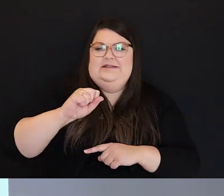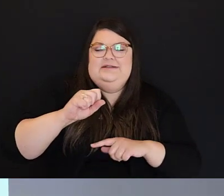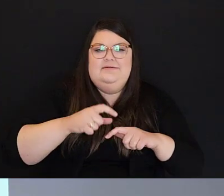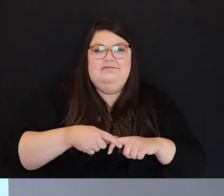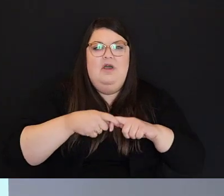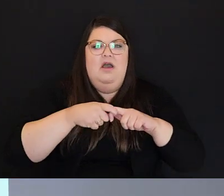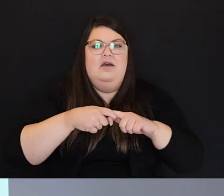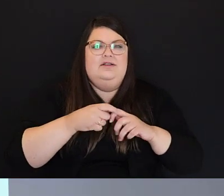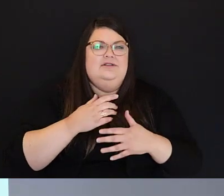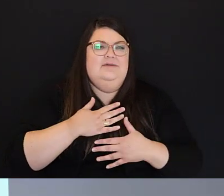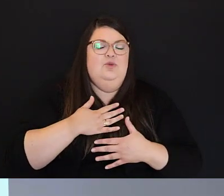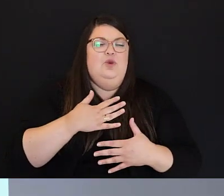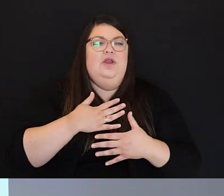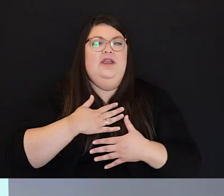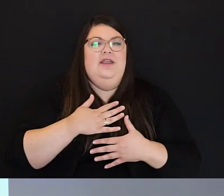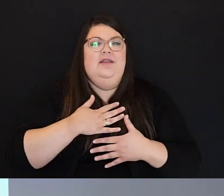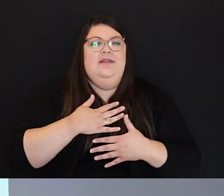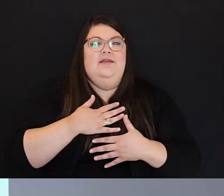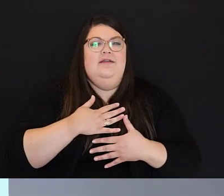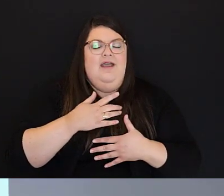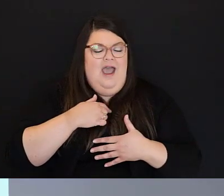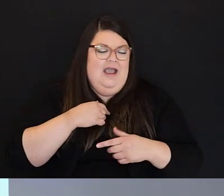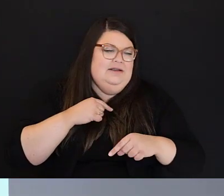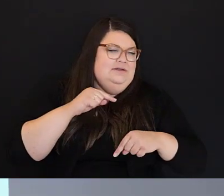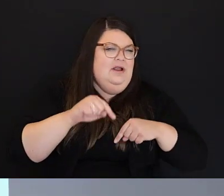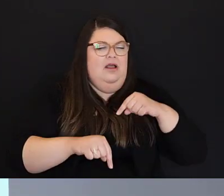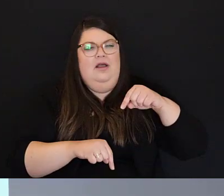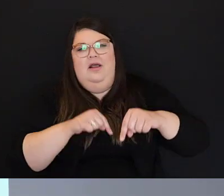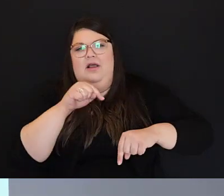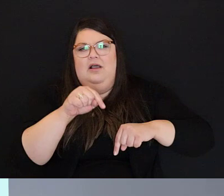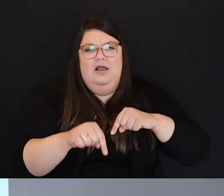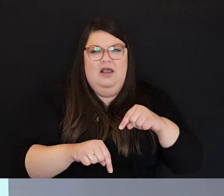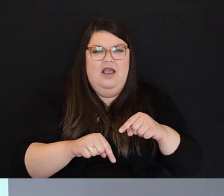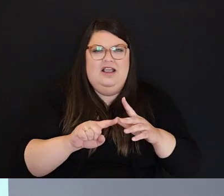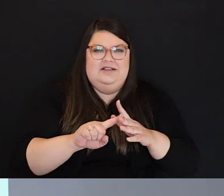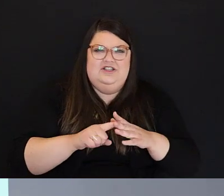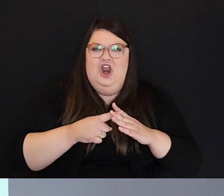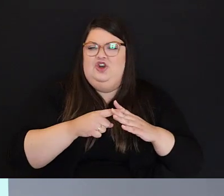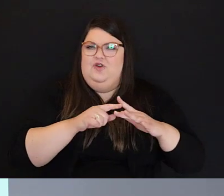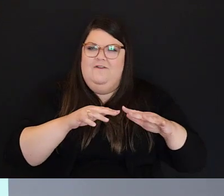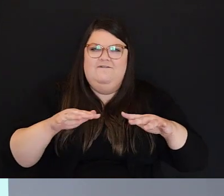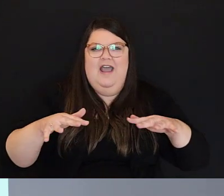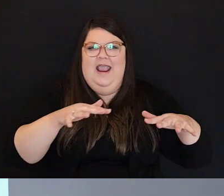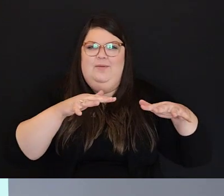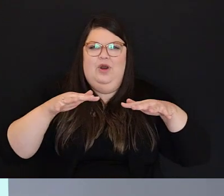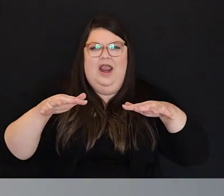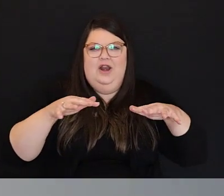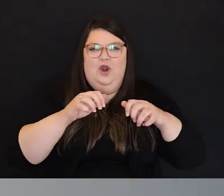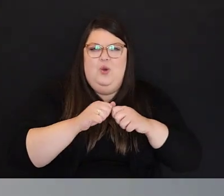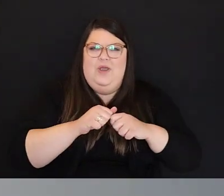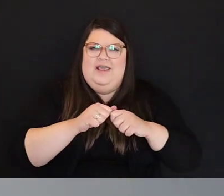Breathe. I stumble and begin to vibrate with an urgent hum.